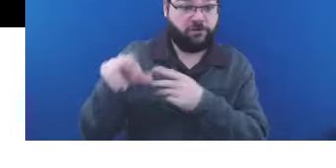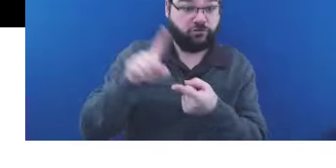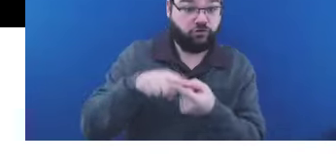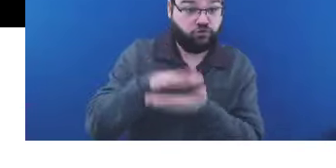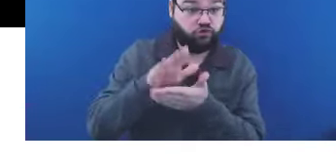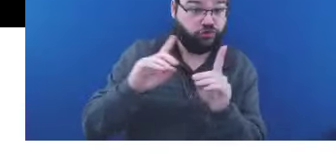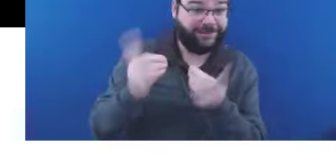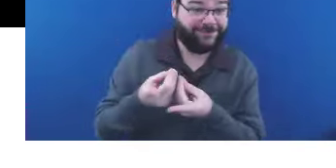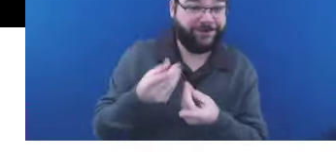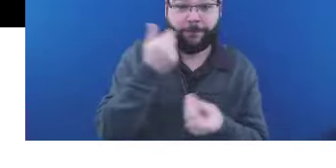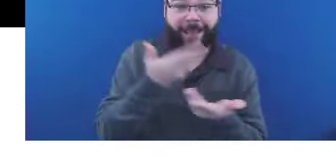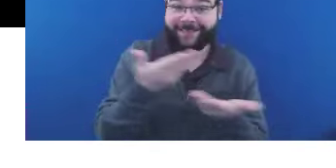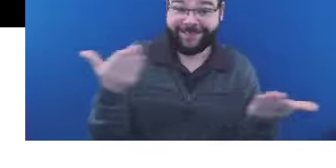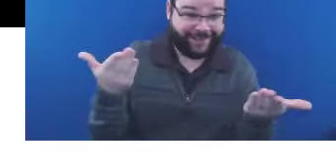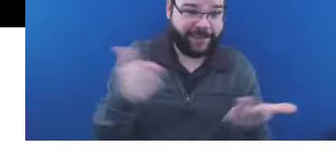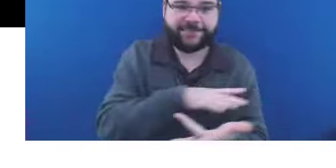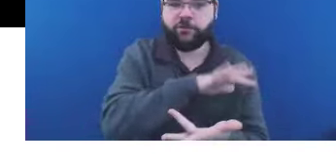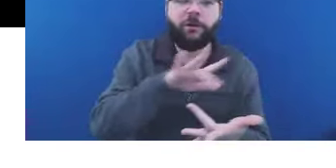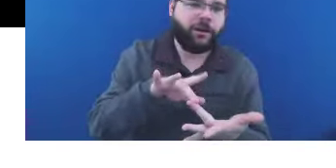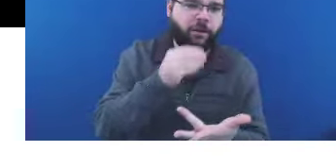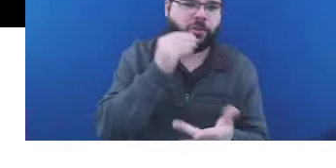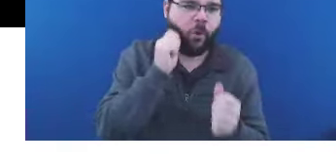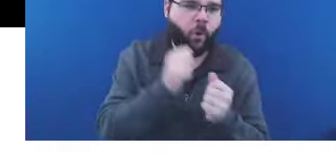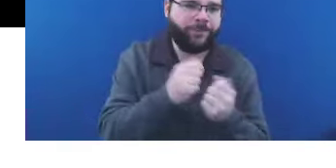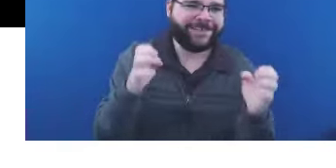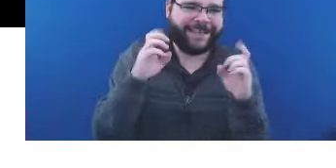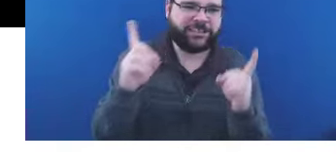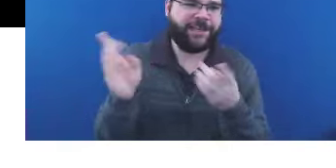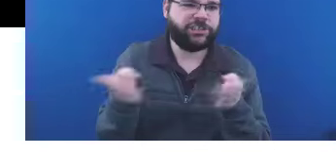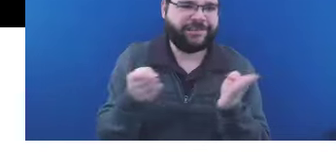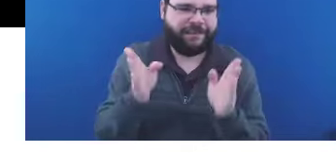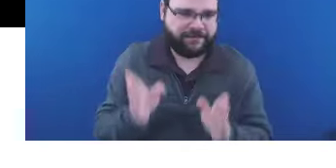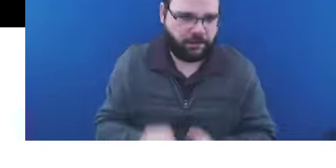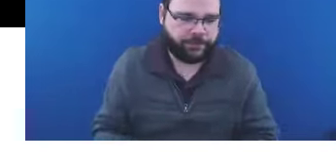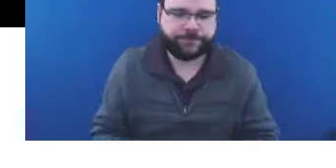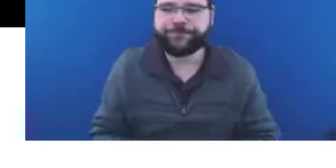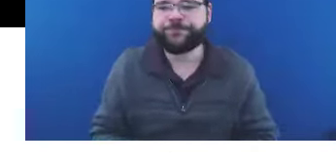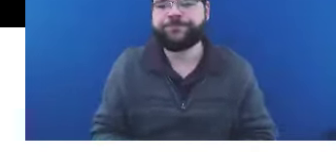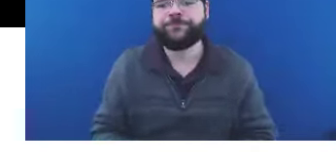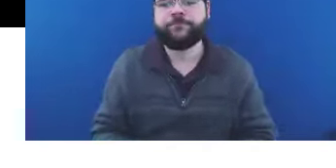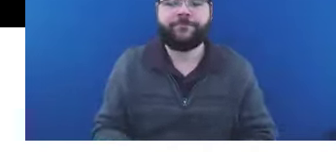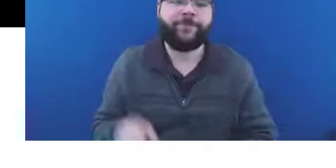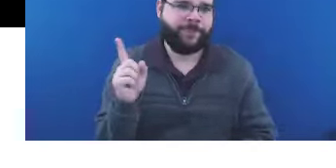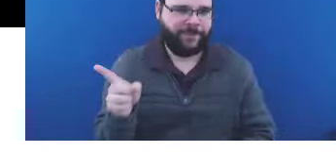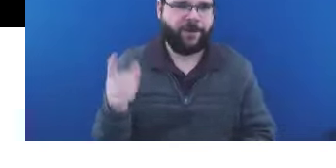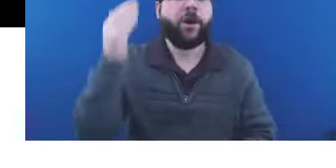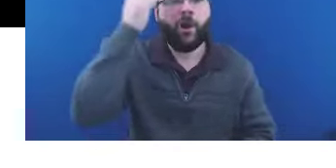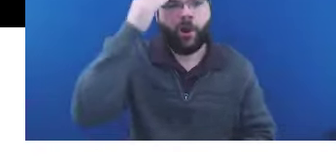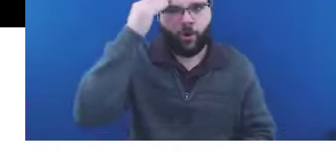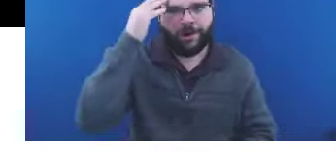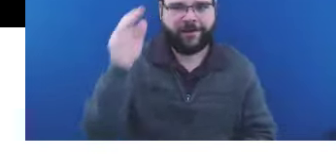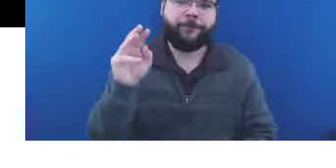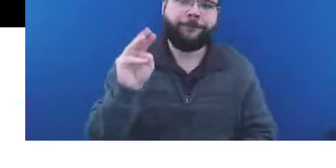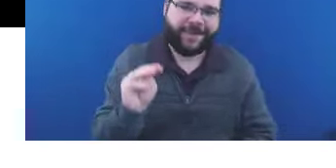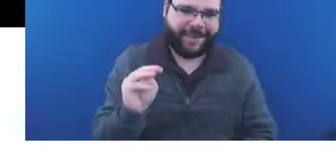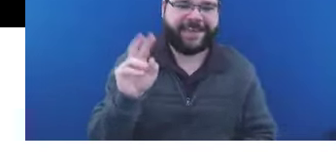the best thing to do is to contact the homeless education liaison. They are aware of